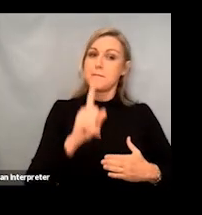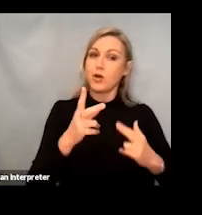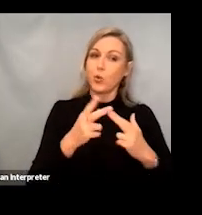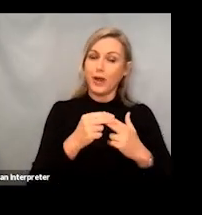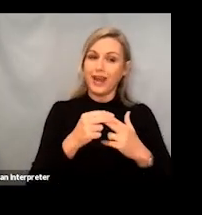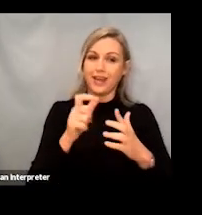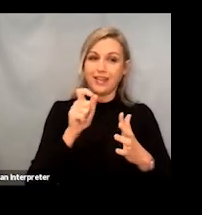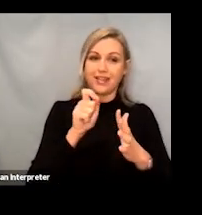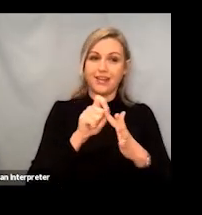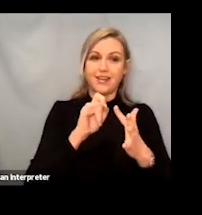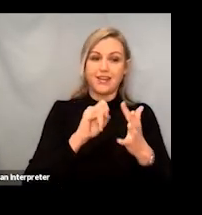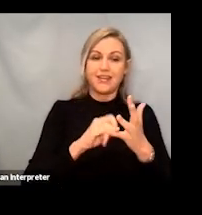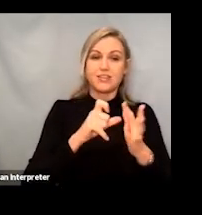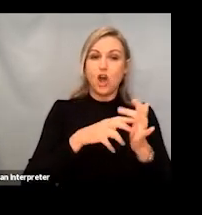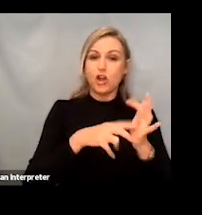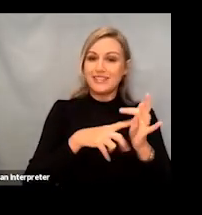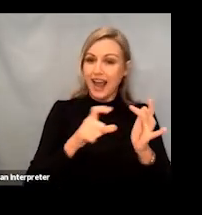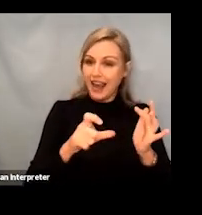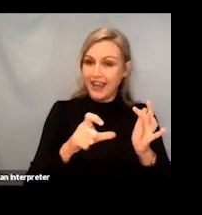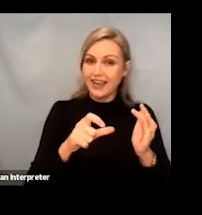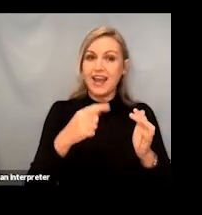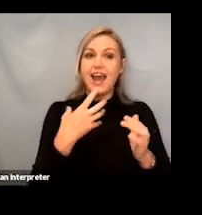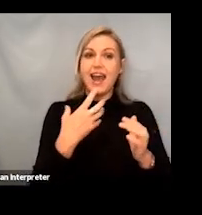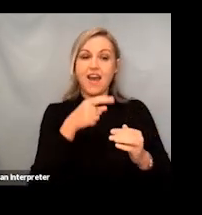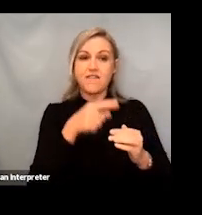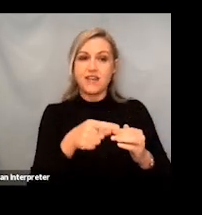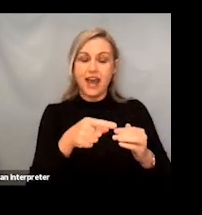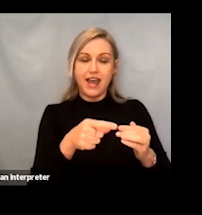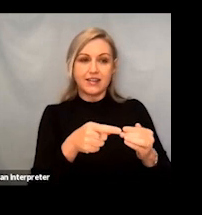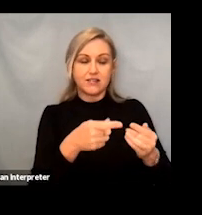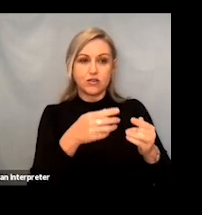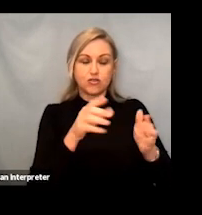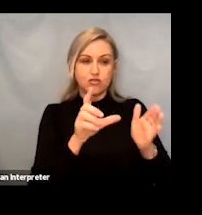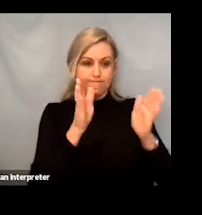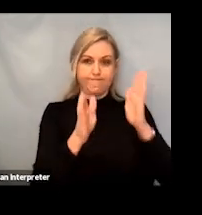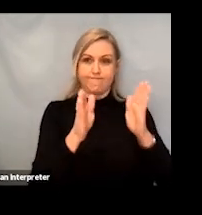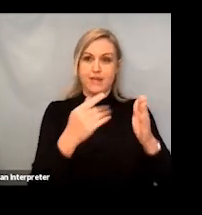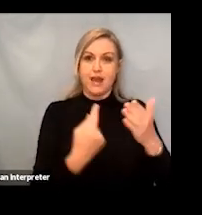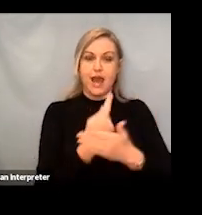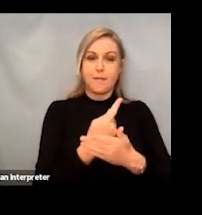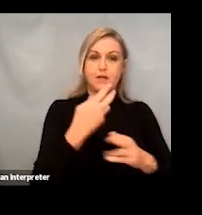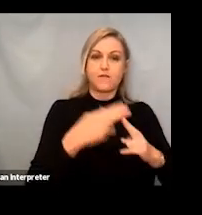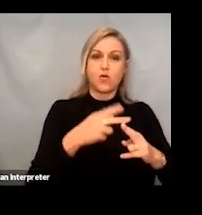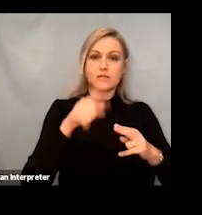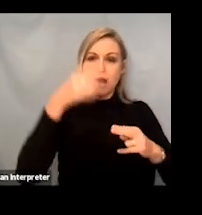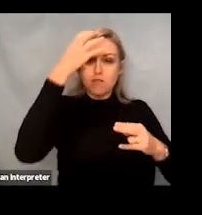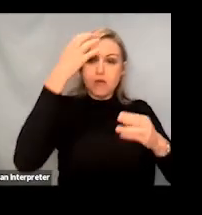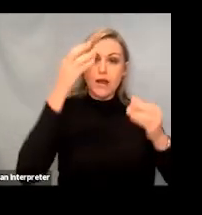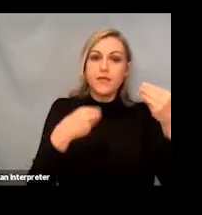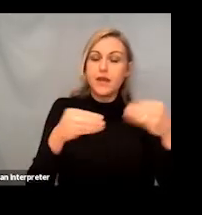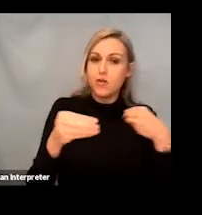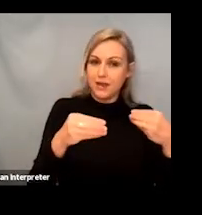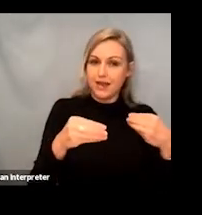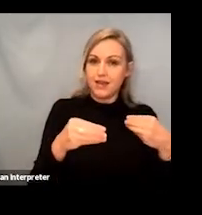have that window of opportunity, that window of plasticity, that with psychedelic therapy, critically